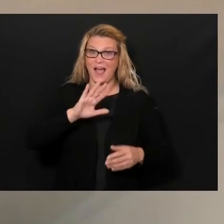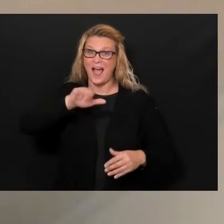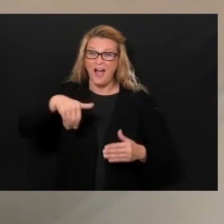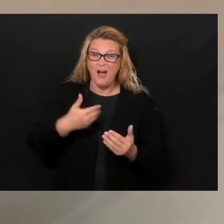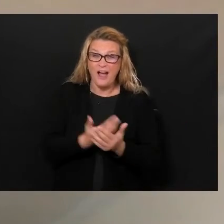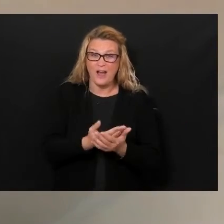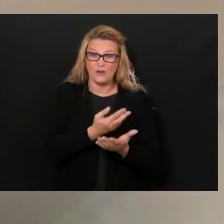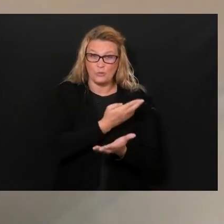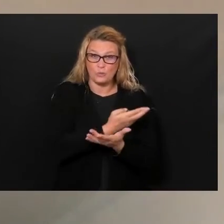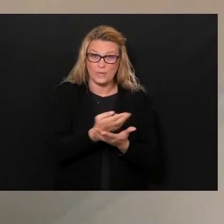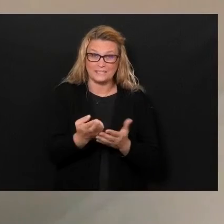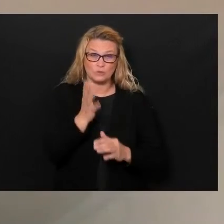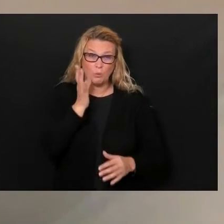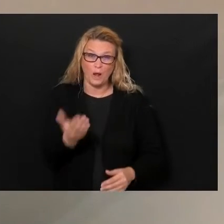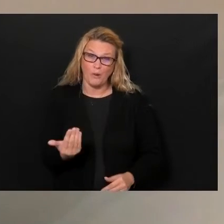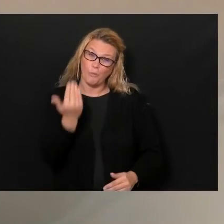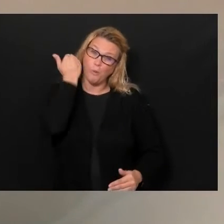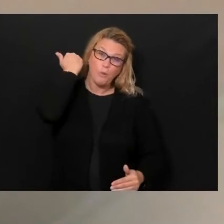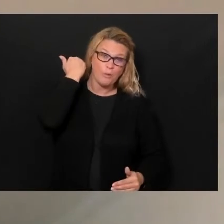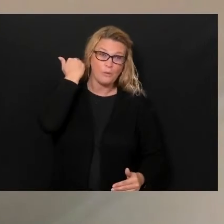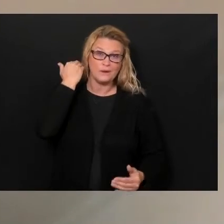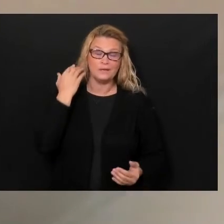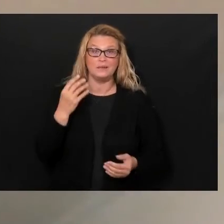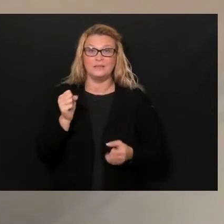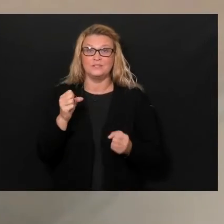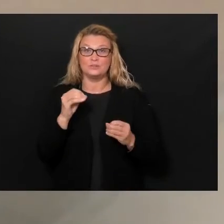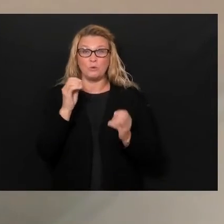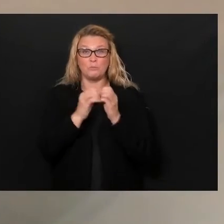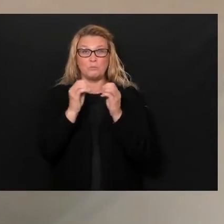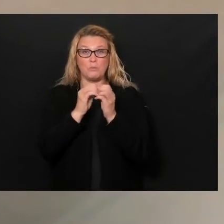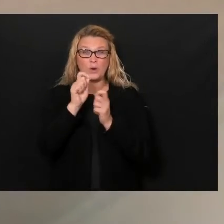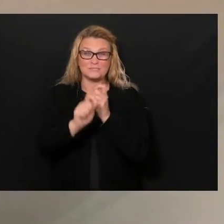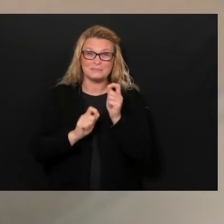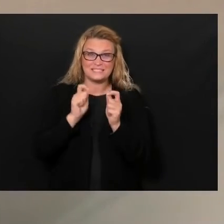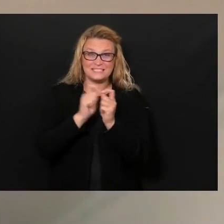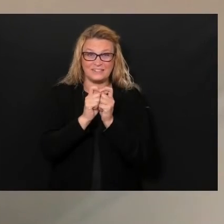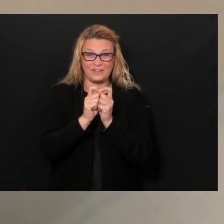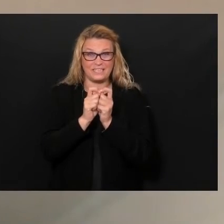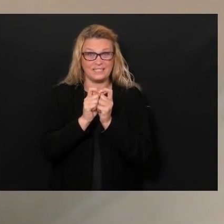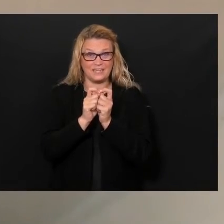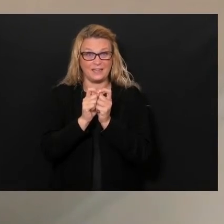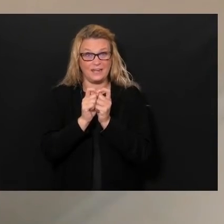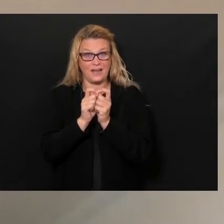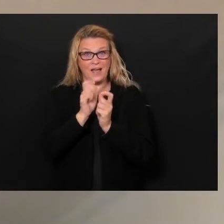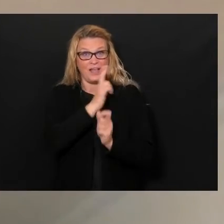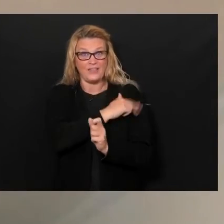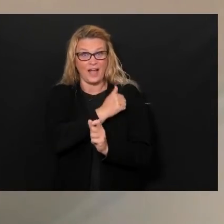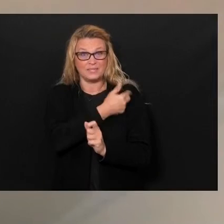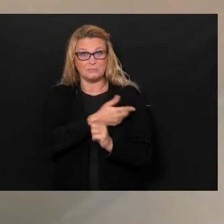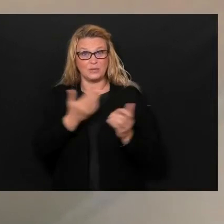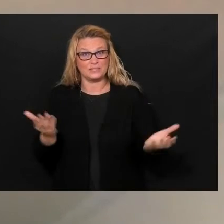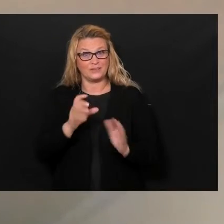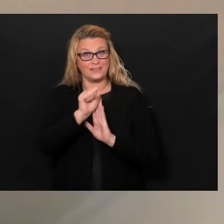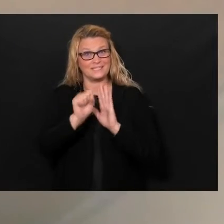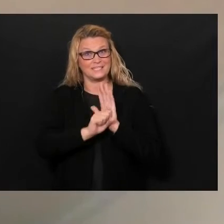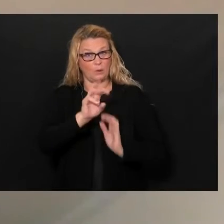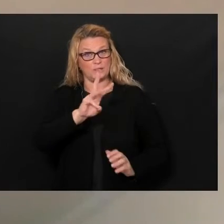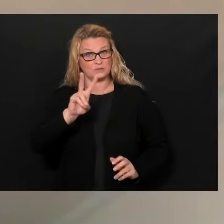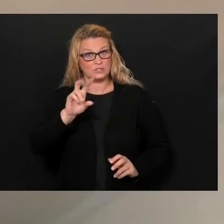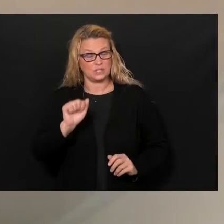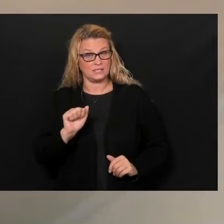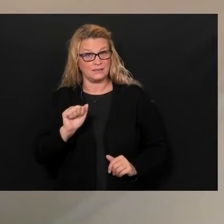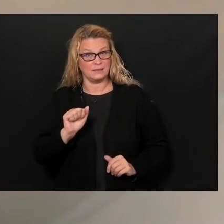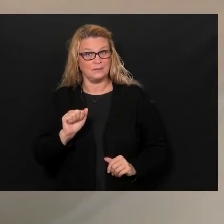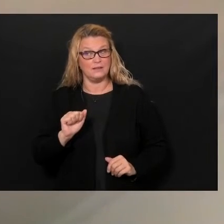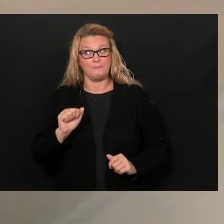these hospitals, and particularly our most sophisticated hospitals in our state. And then people who need to come into